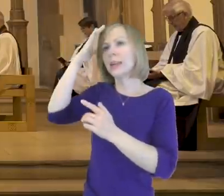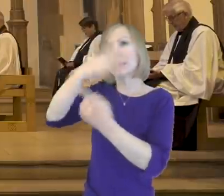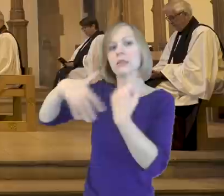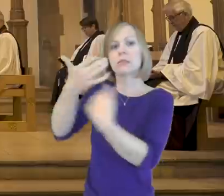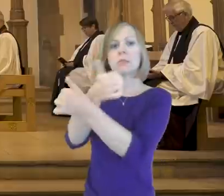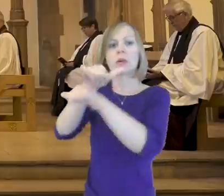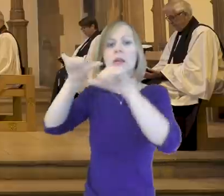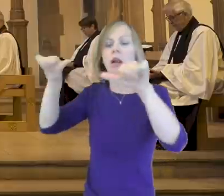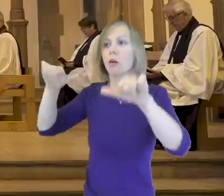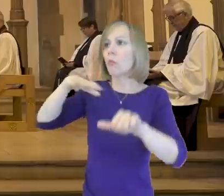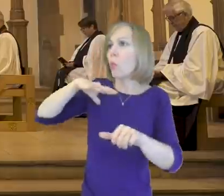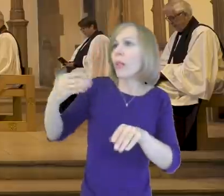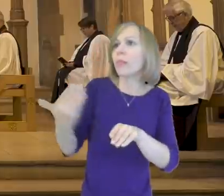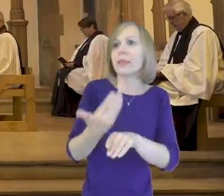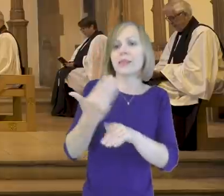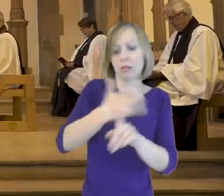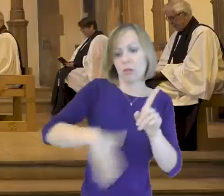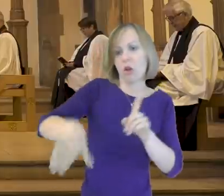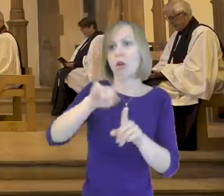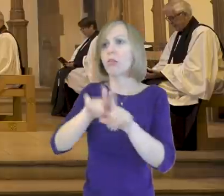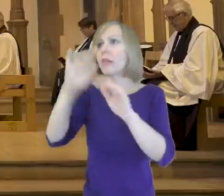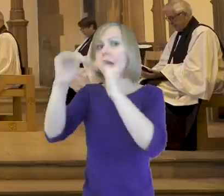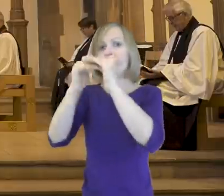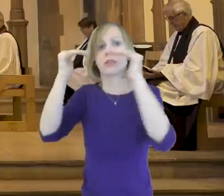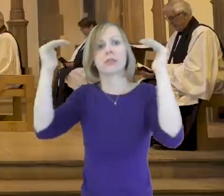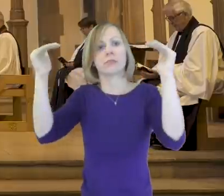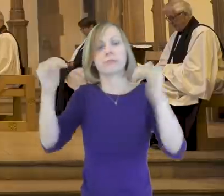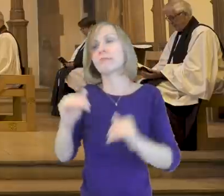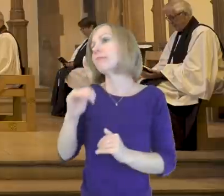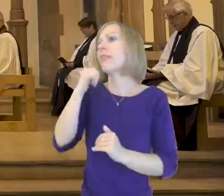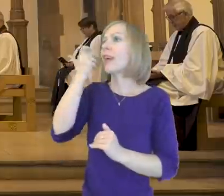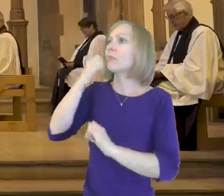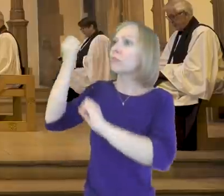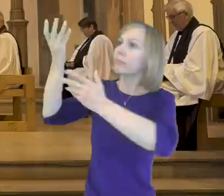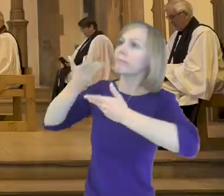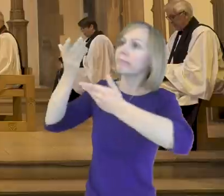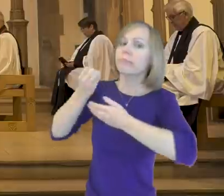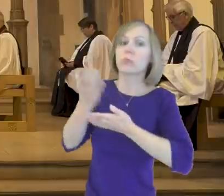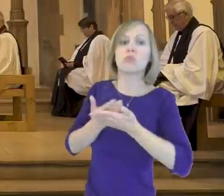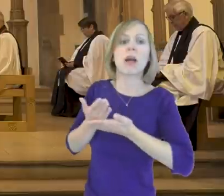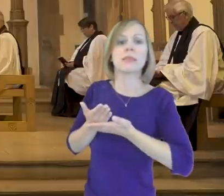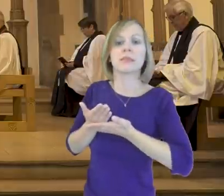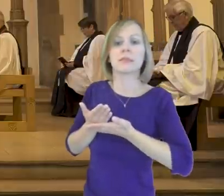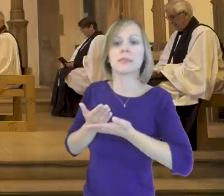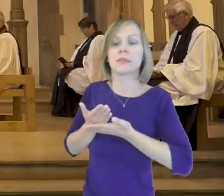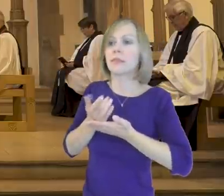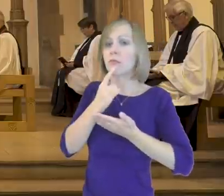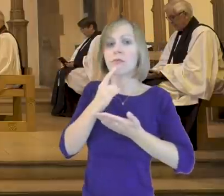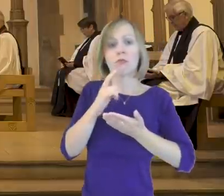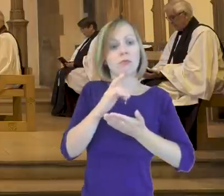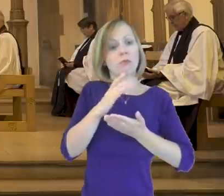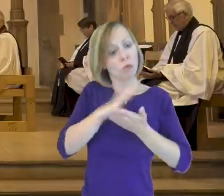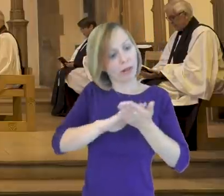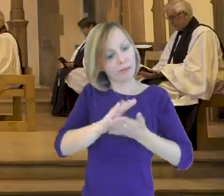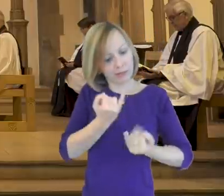come, thy will be done, in earth as it is in heaven. Give us this day our daily bread, and forgive